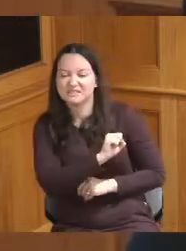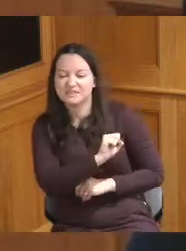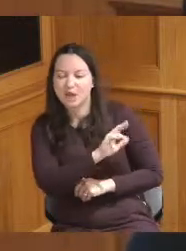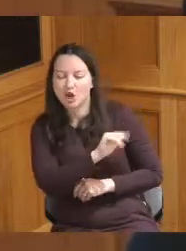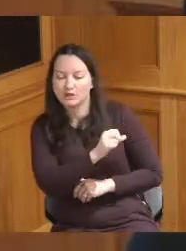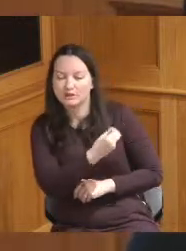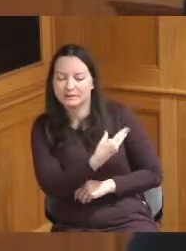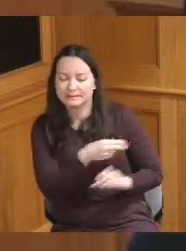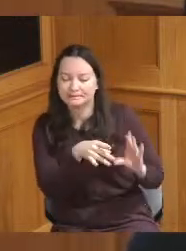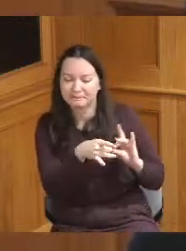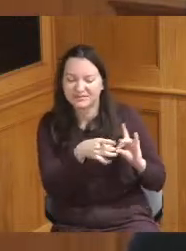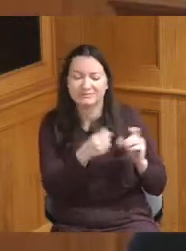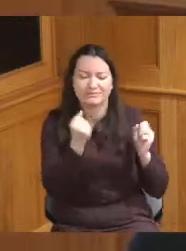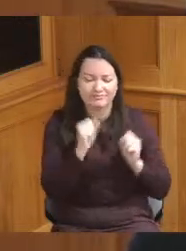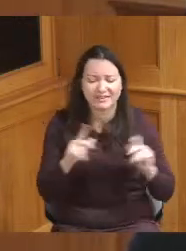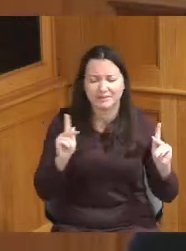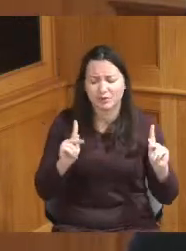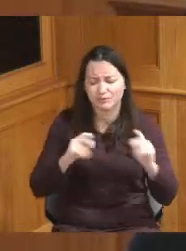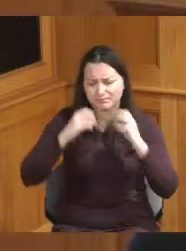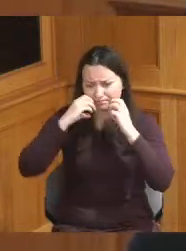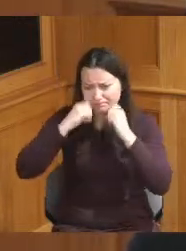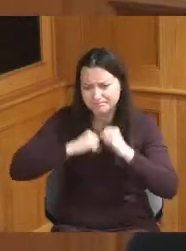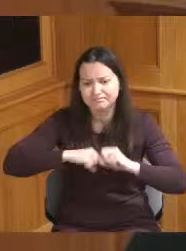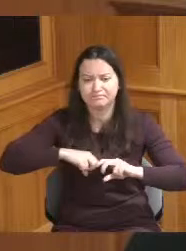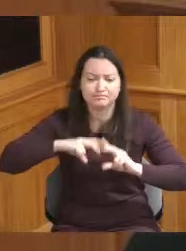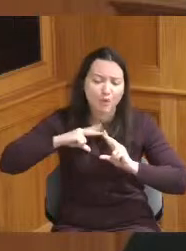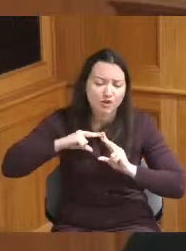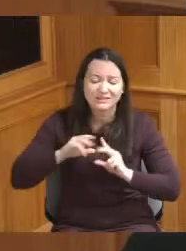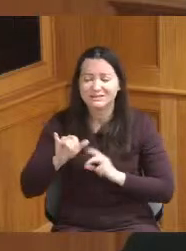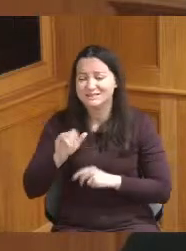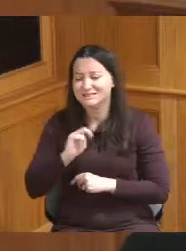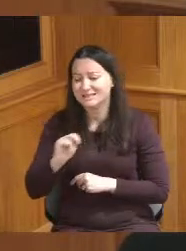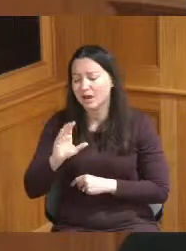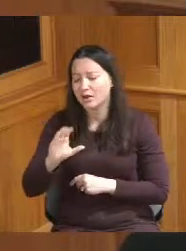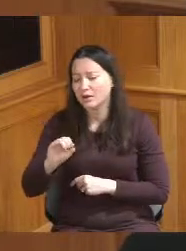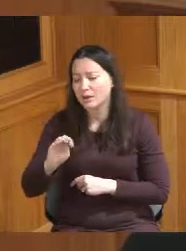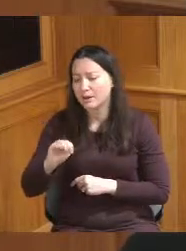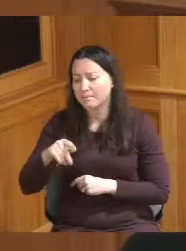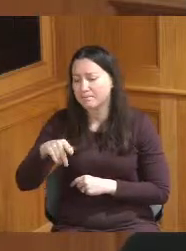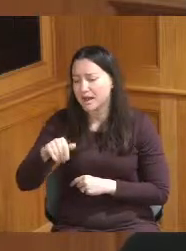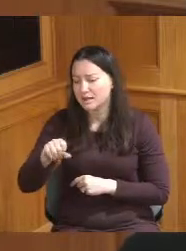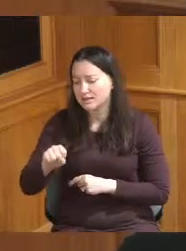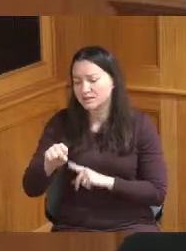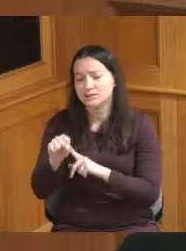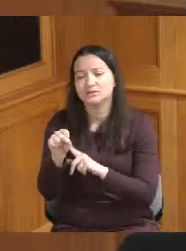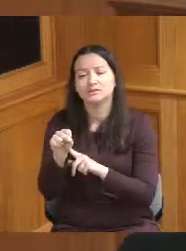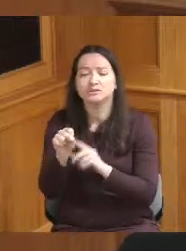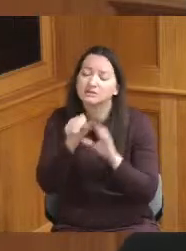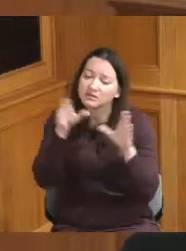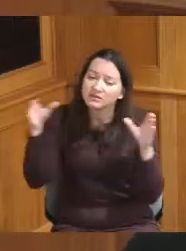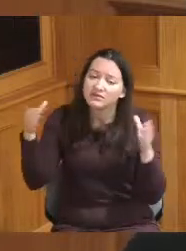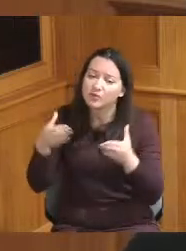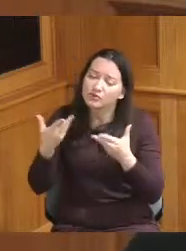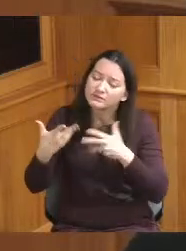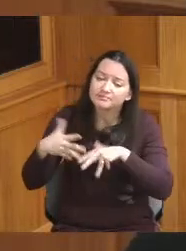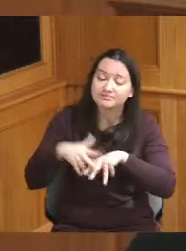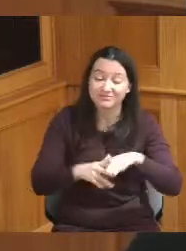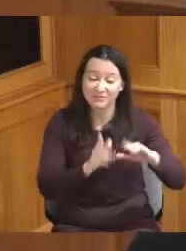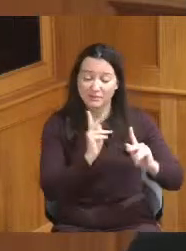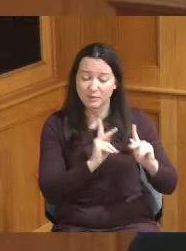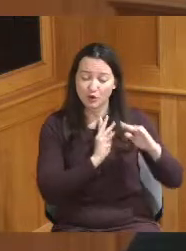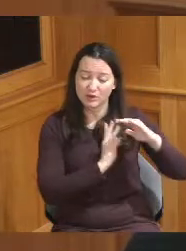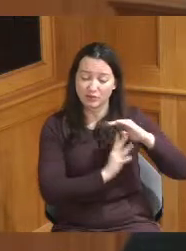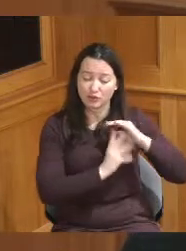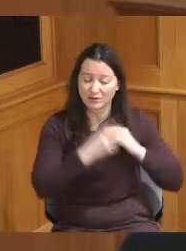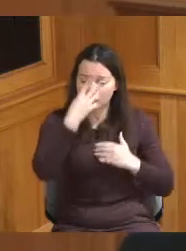all of the valuable partners that are at the table, we have Cincinnati Compass, which is going to help us focus on integrating immigrants and